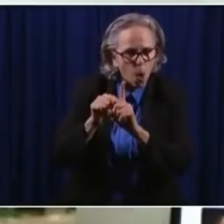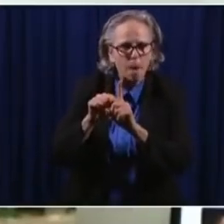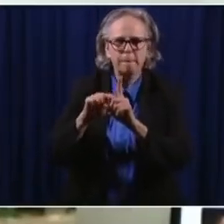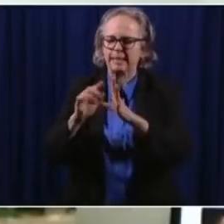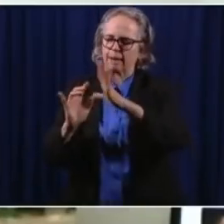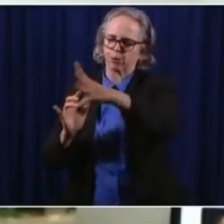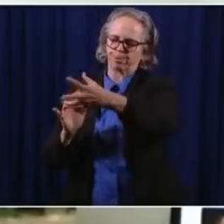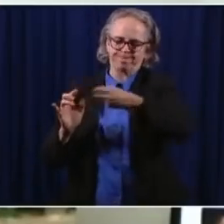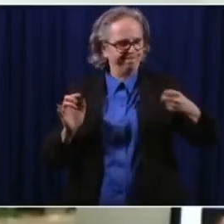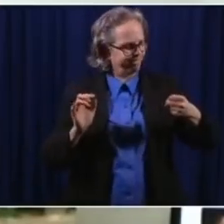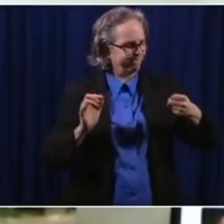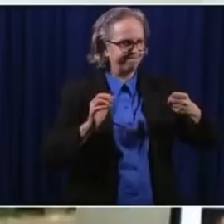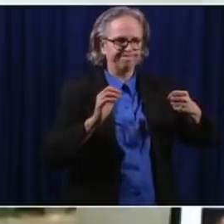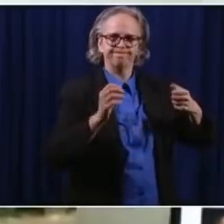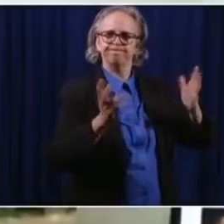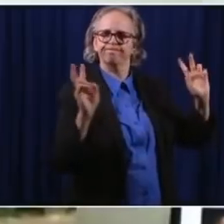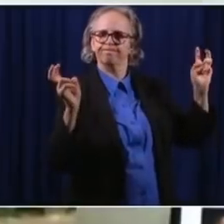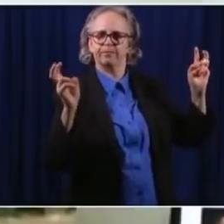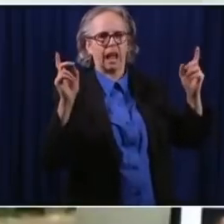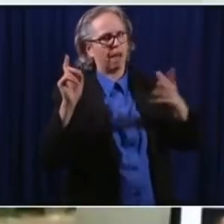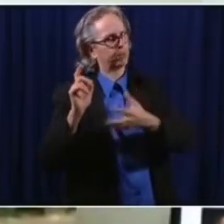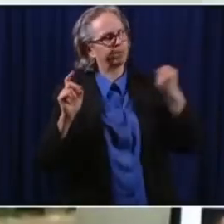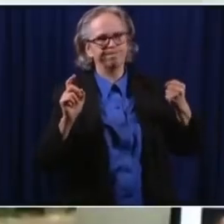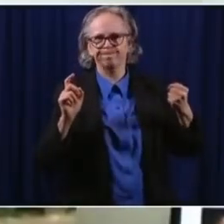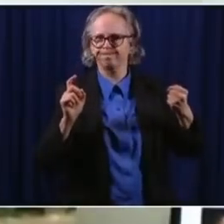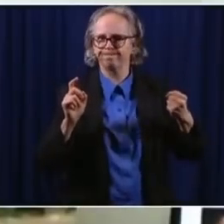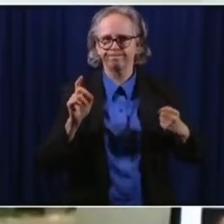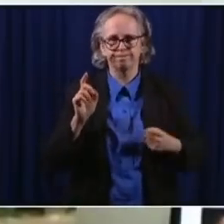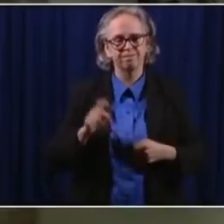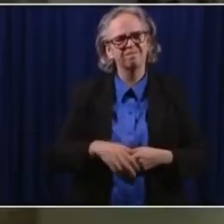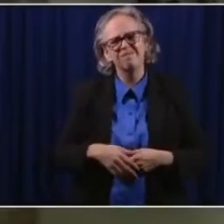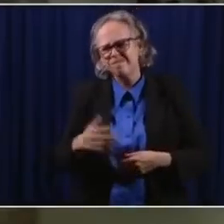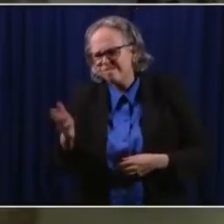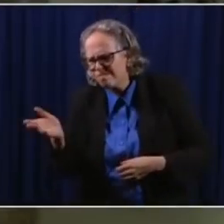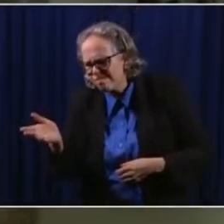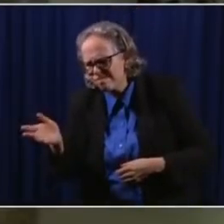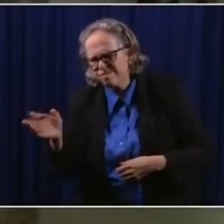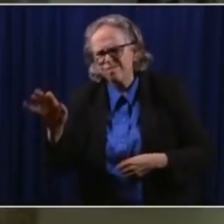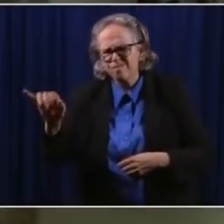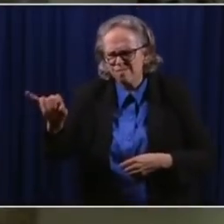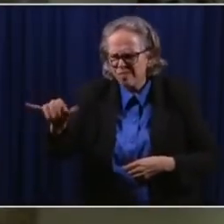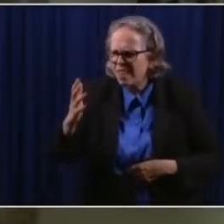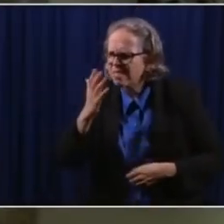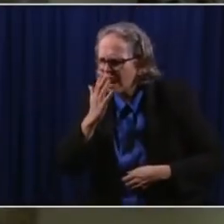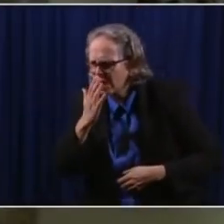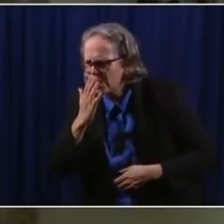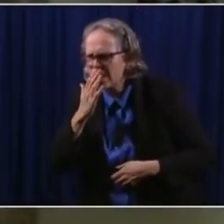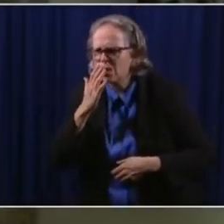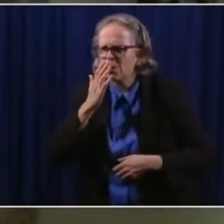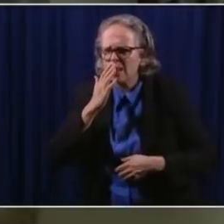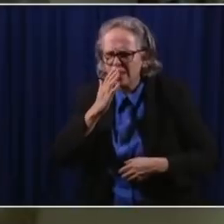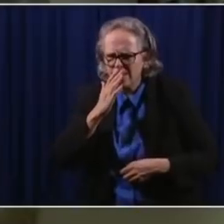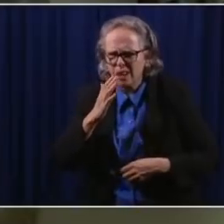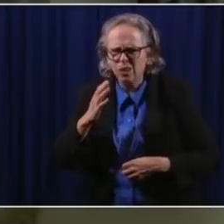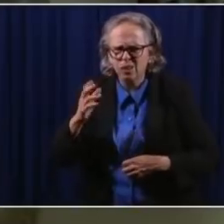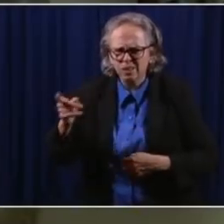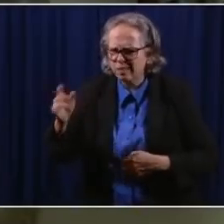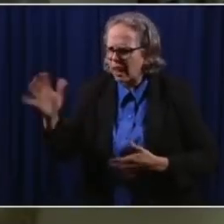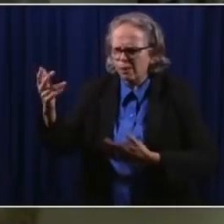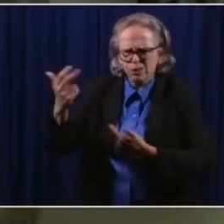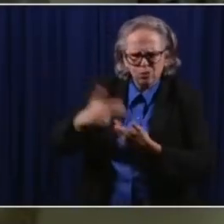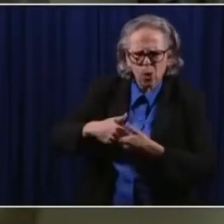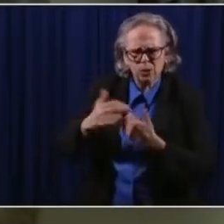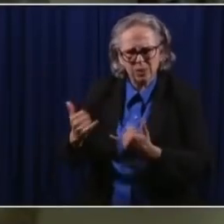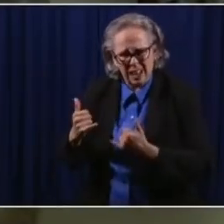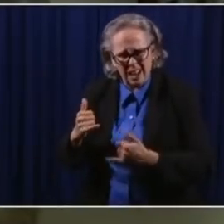that quarantine order. Well, Commissioner, thank you very much, not just for being here today, but thank you for what you do to keep Clark